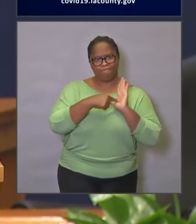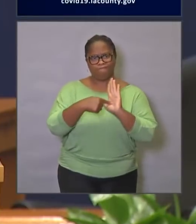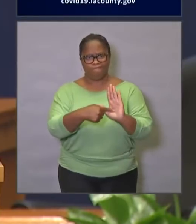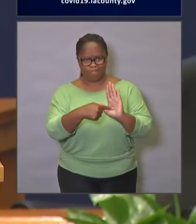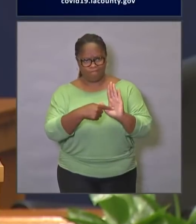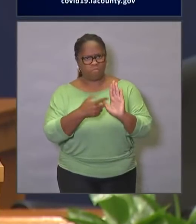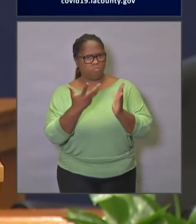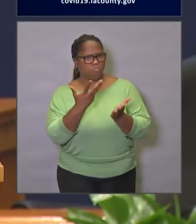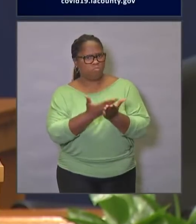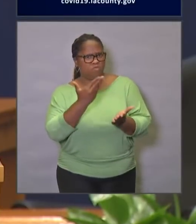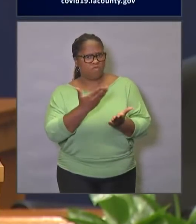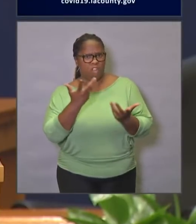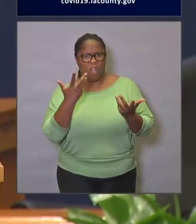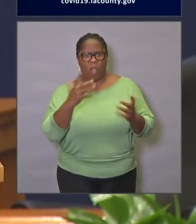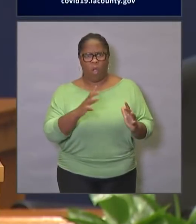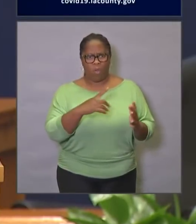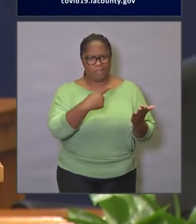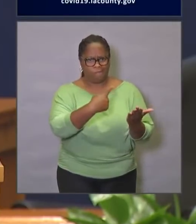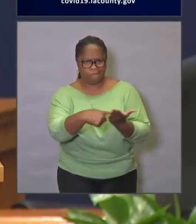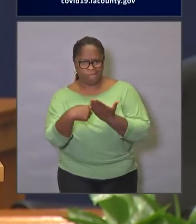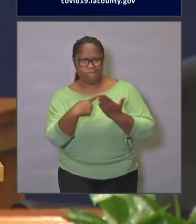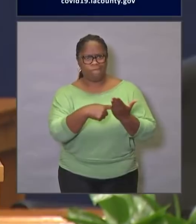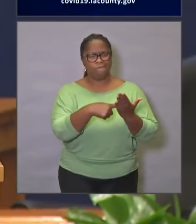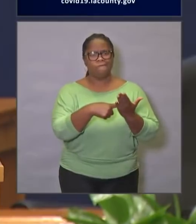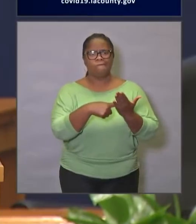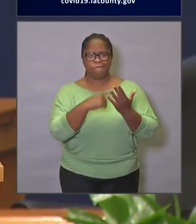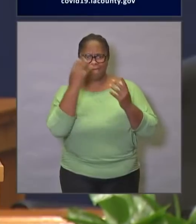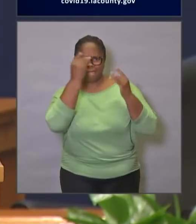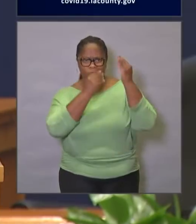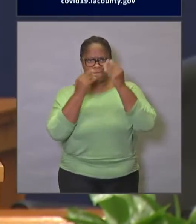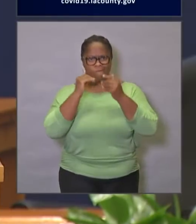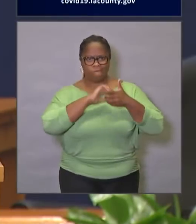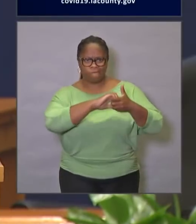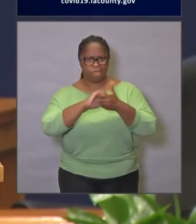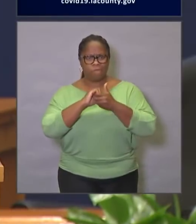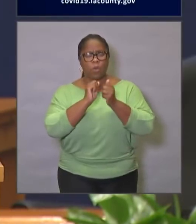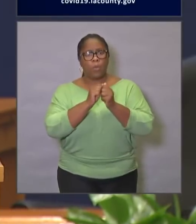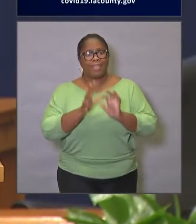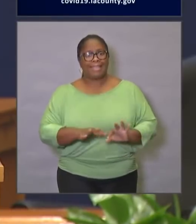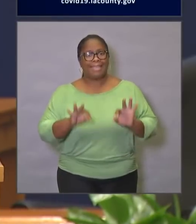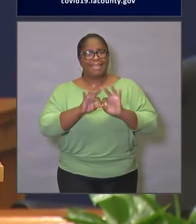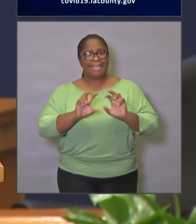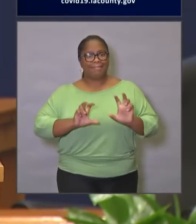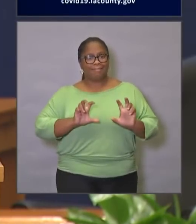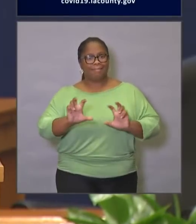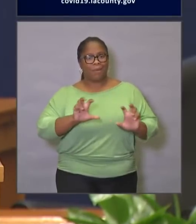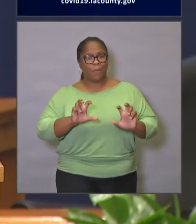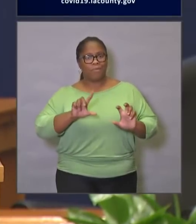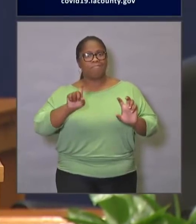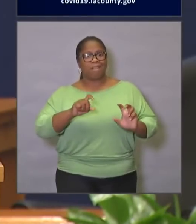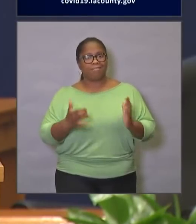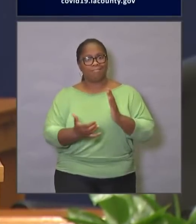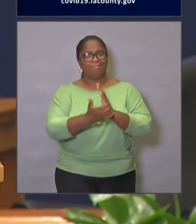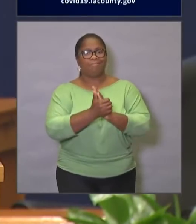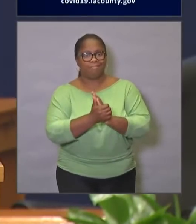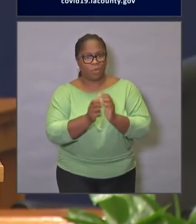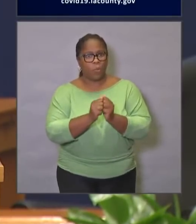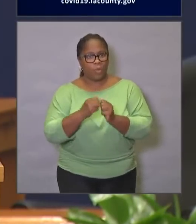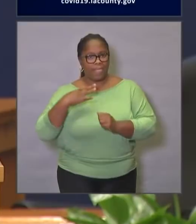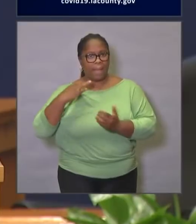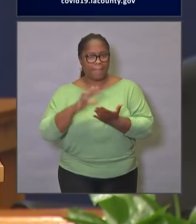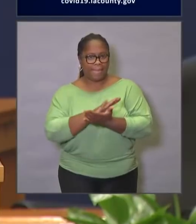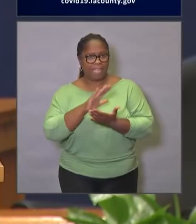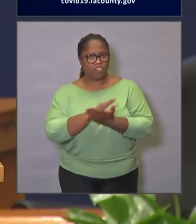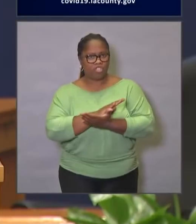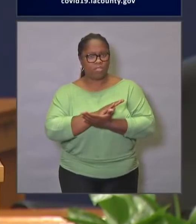and collaboration with key stakeholders, and that needs to be submitted with the application. The key stakeholders that will